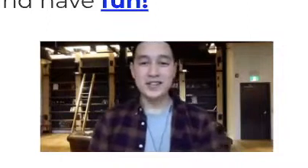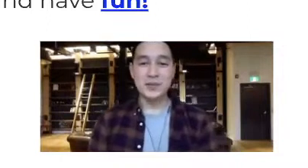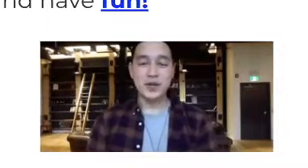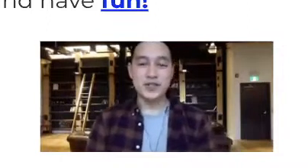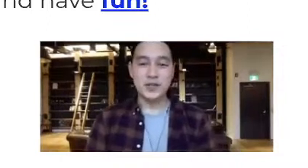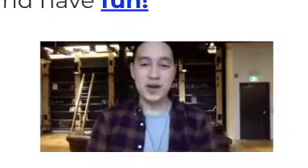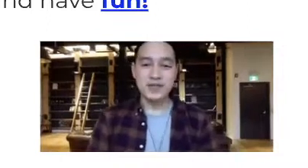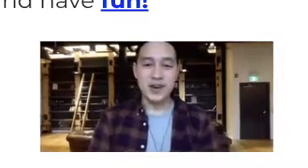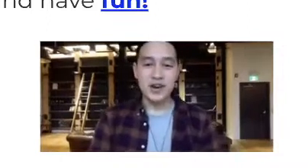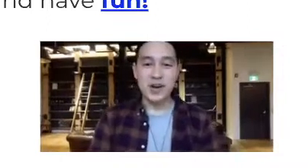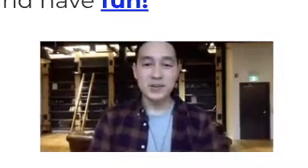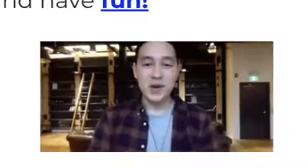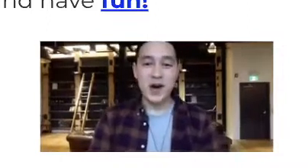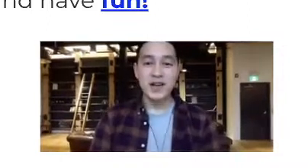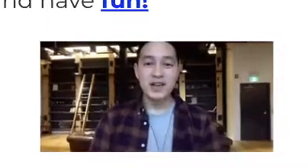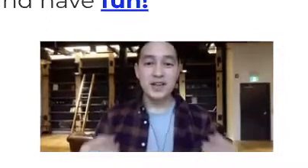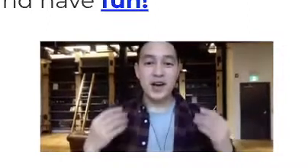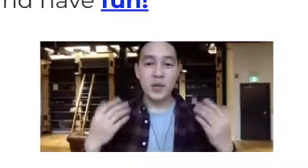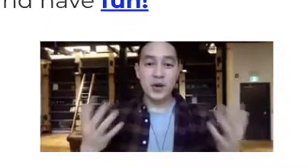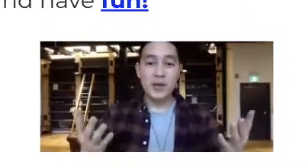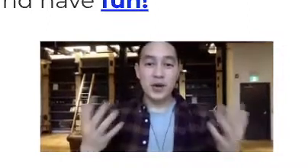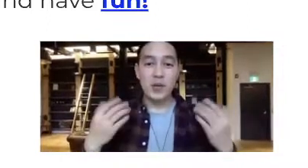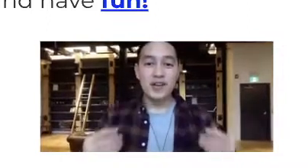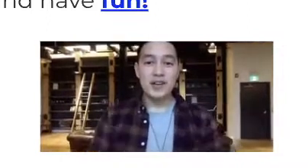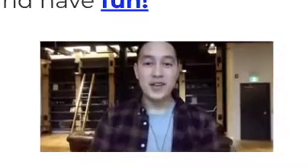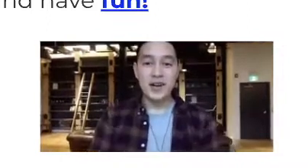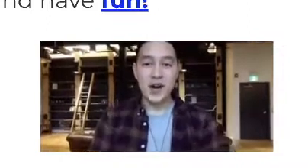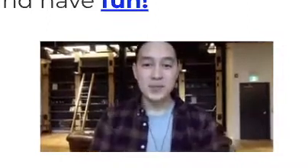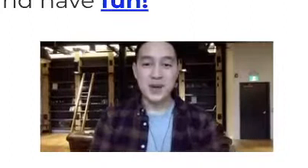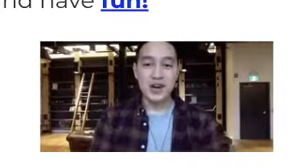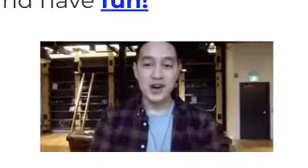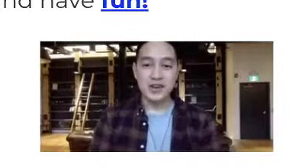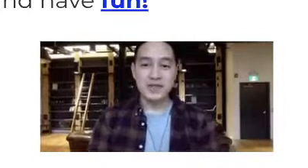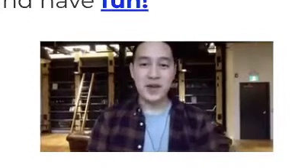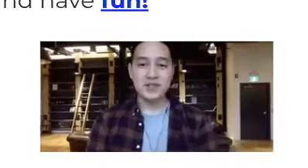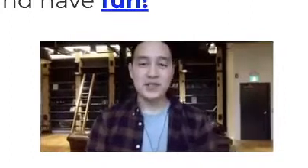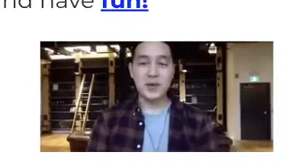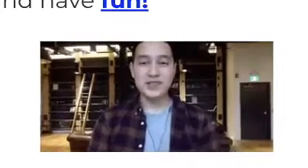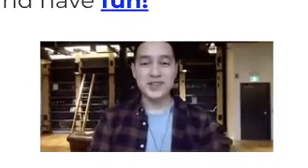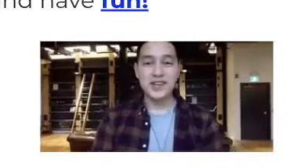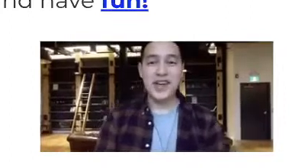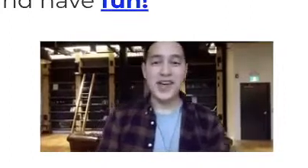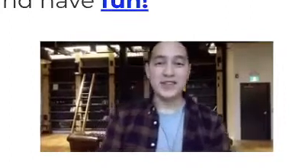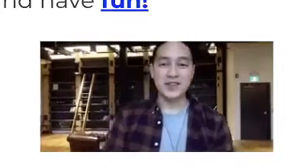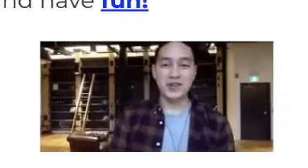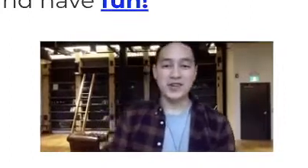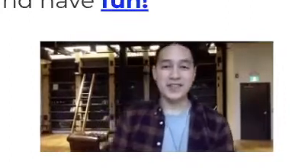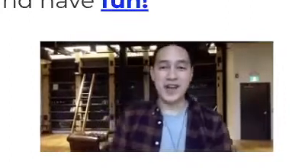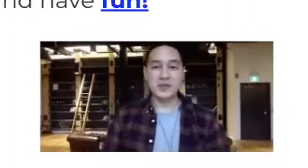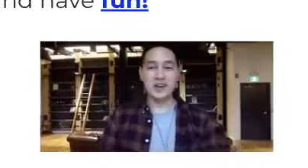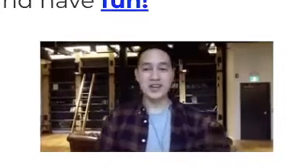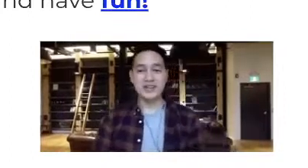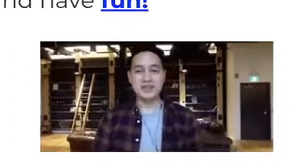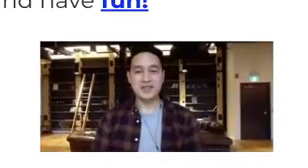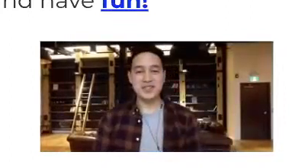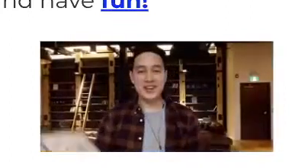better. When we are actually starting to pitch or sell or communicate on video, be very clear and concise.